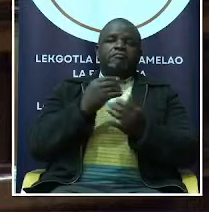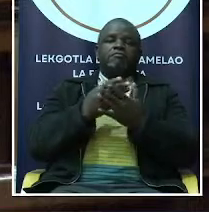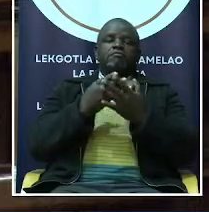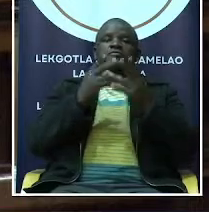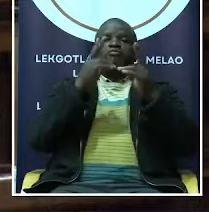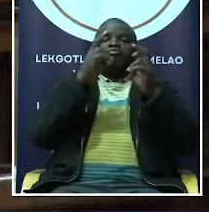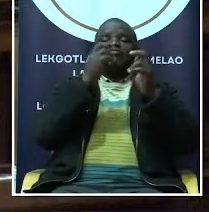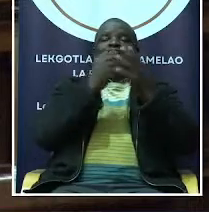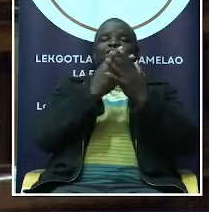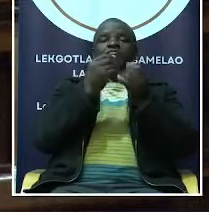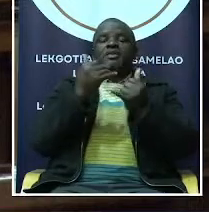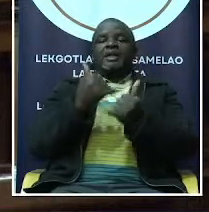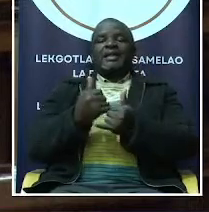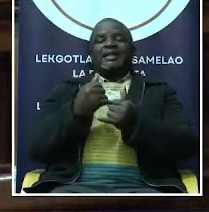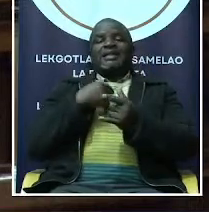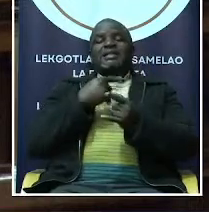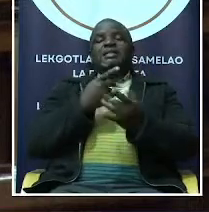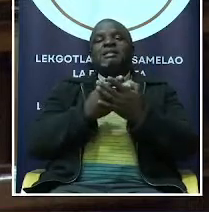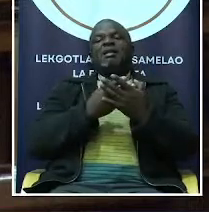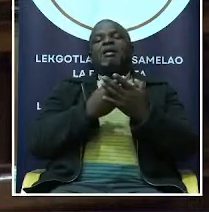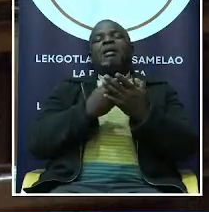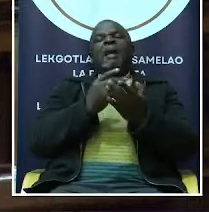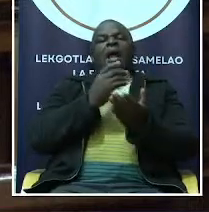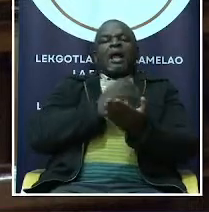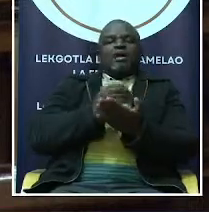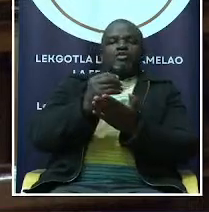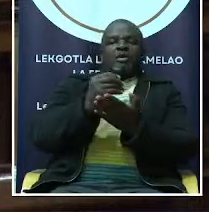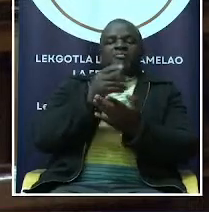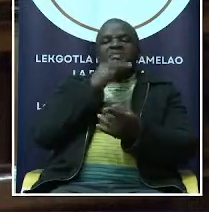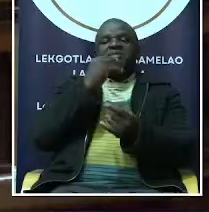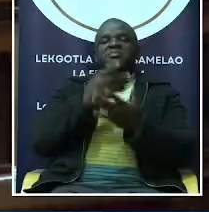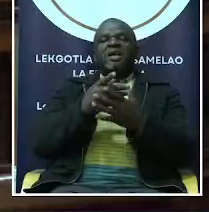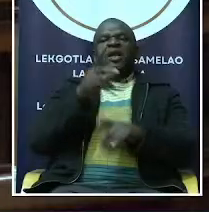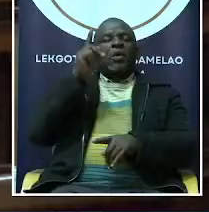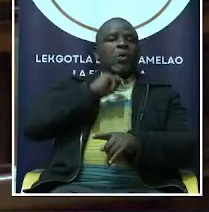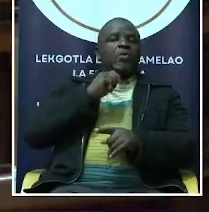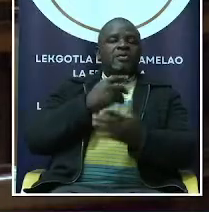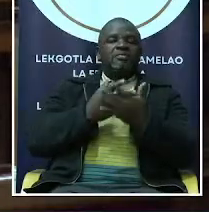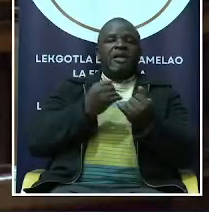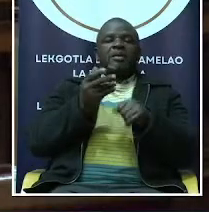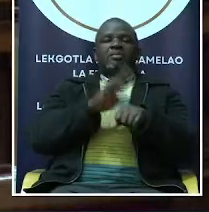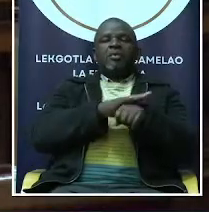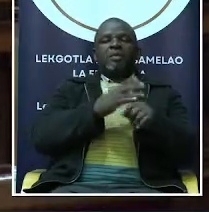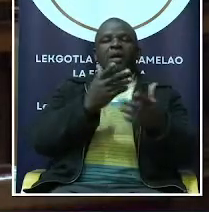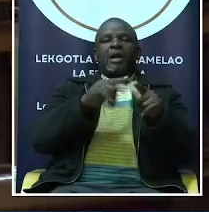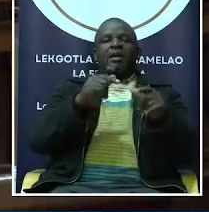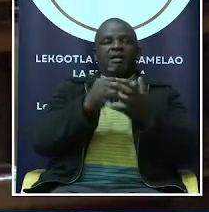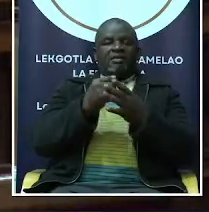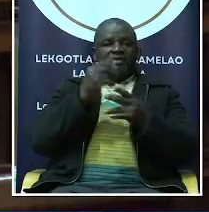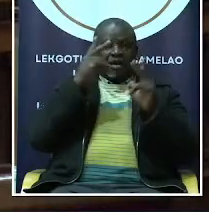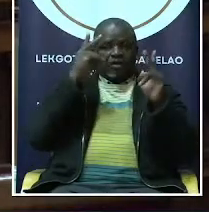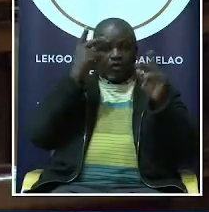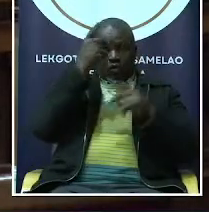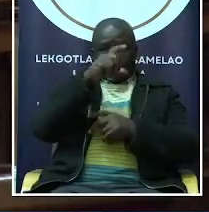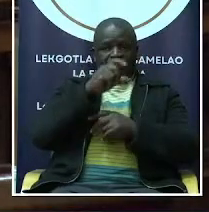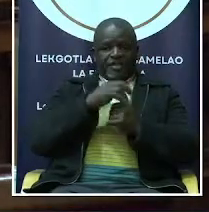curriculum that is no longer relevant, especially in TVET sectors.